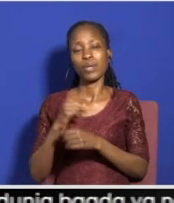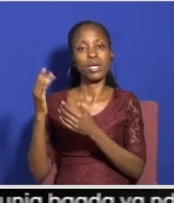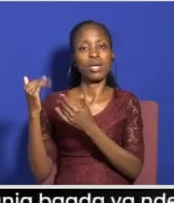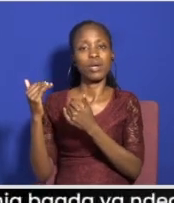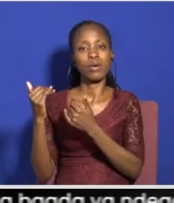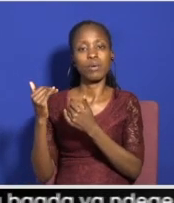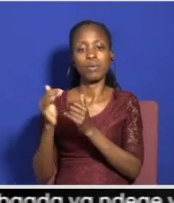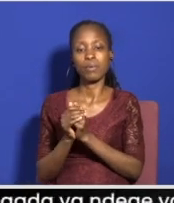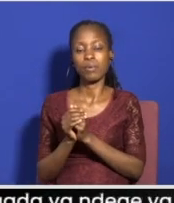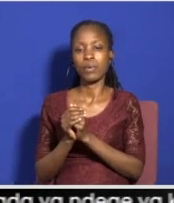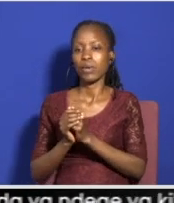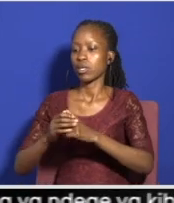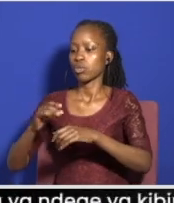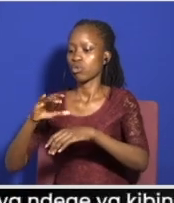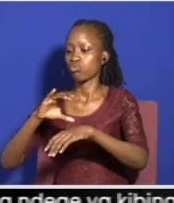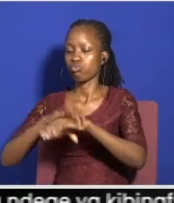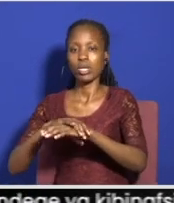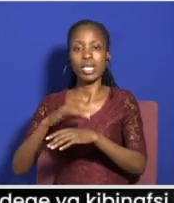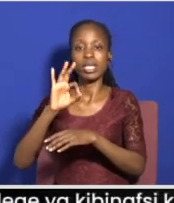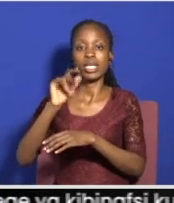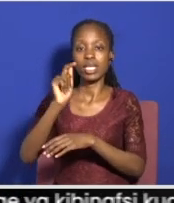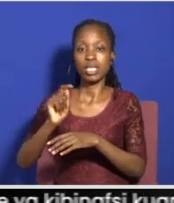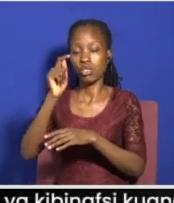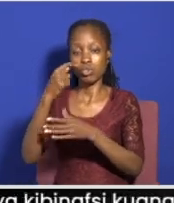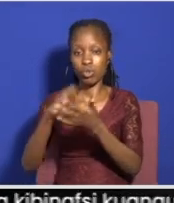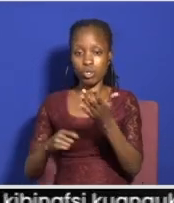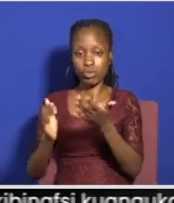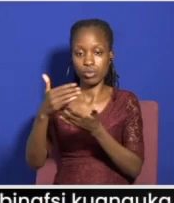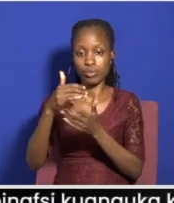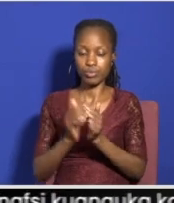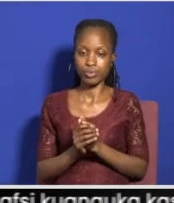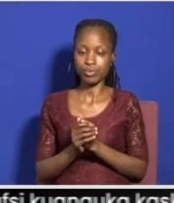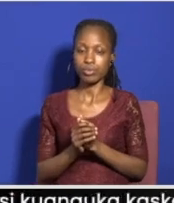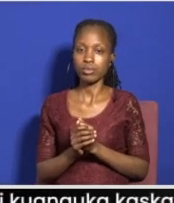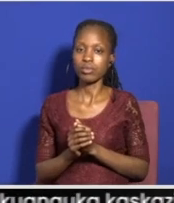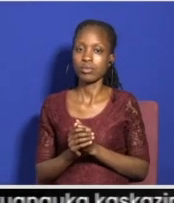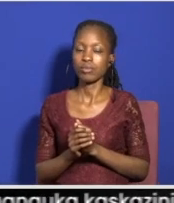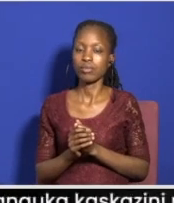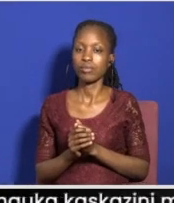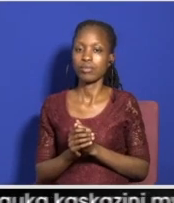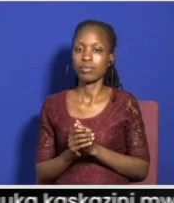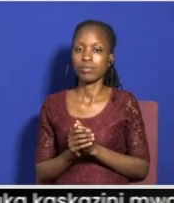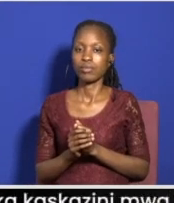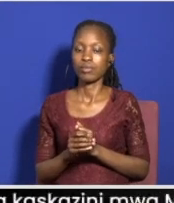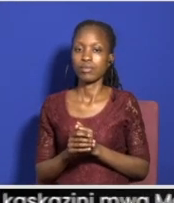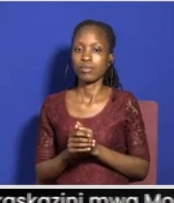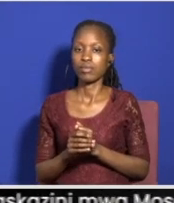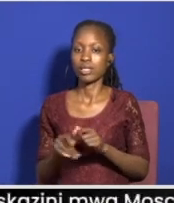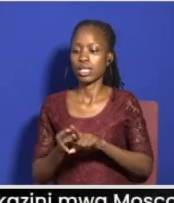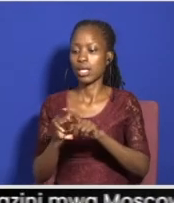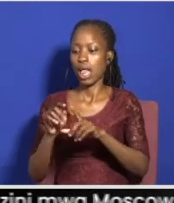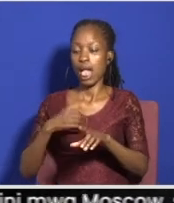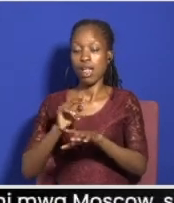for the 3 trillion target and then growing from there to put in place a national tax policy